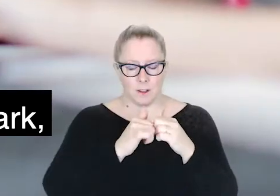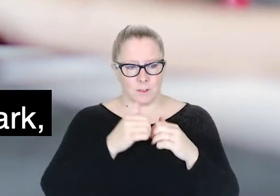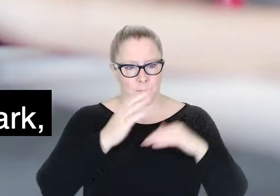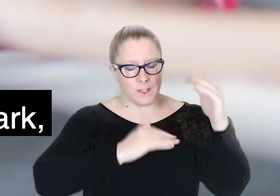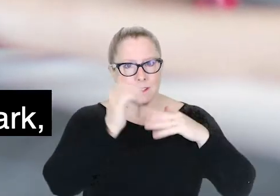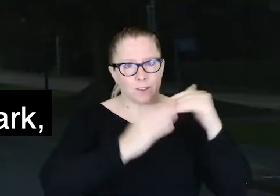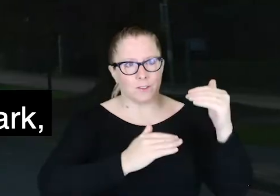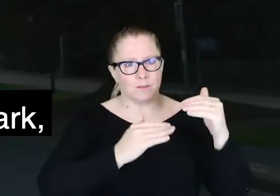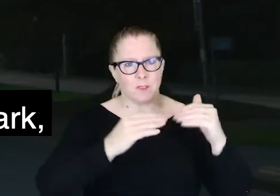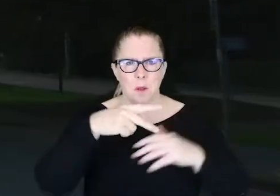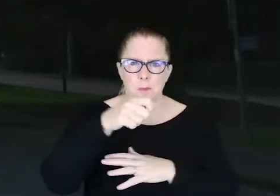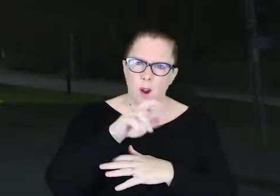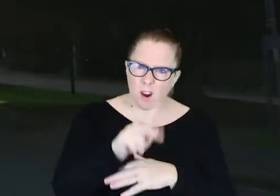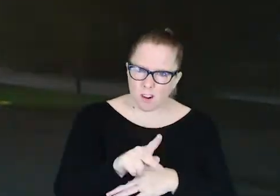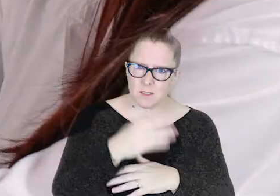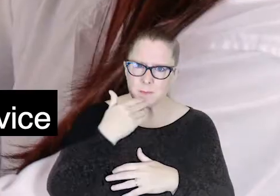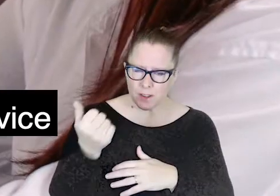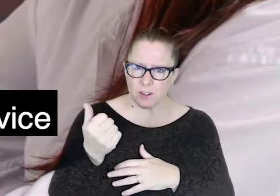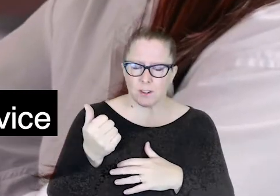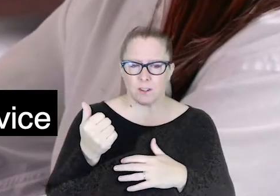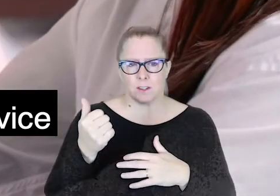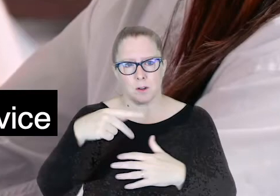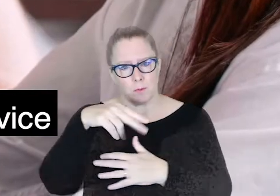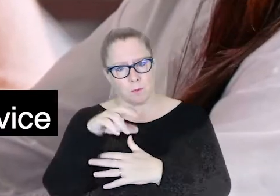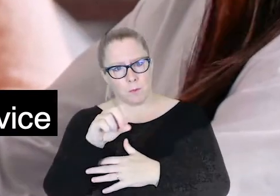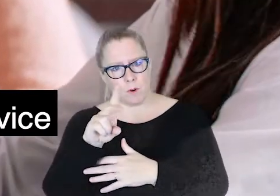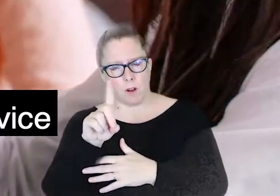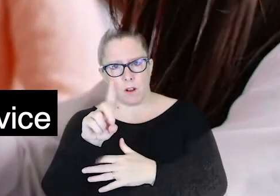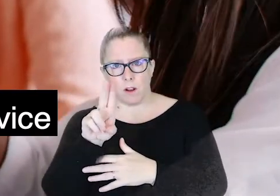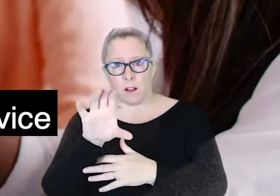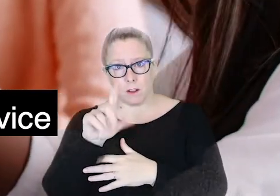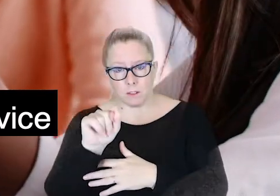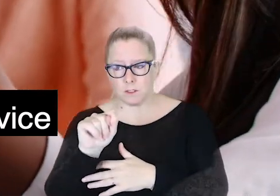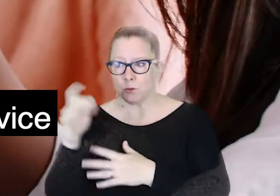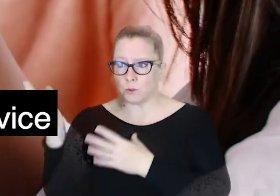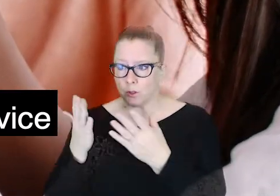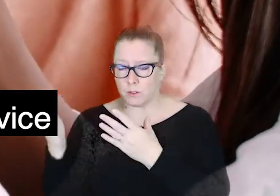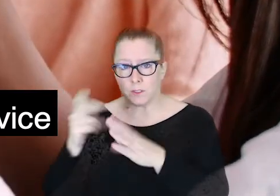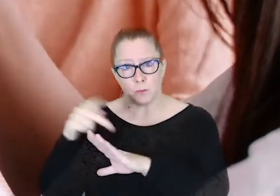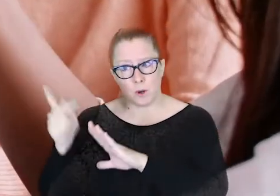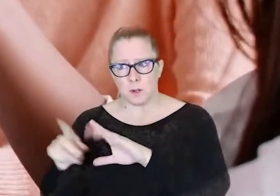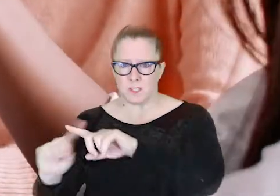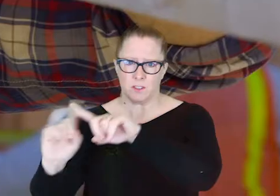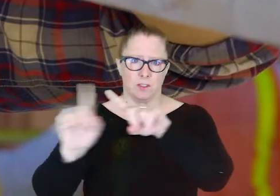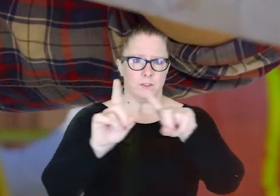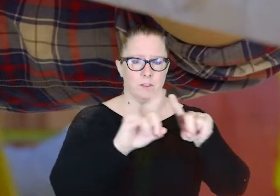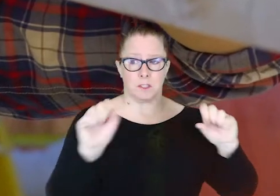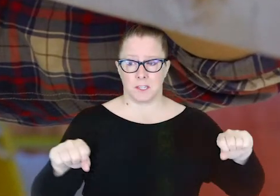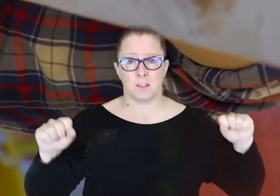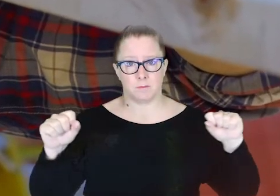better app, build a better park, launch a new product, program, or service, and